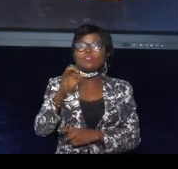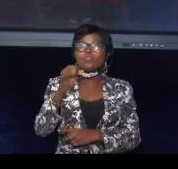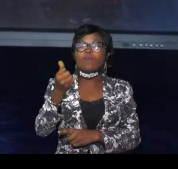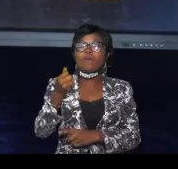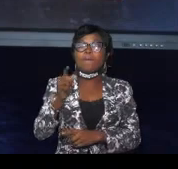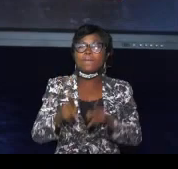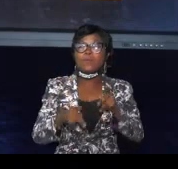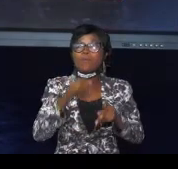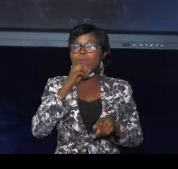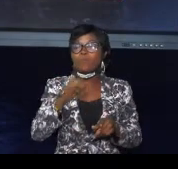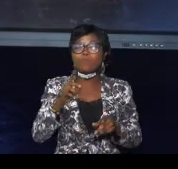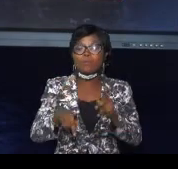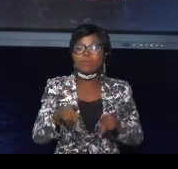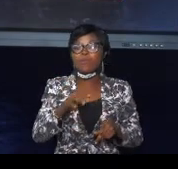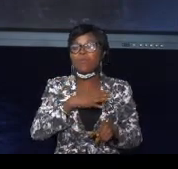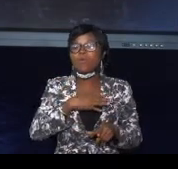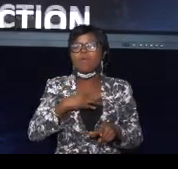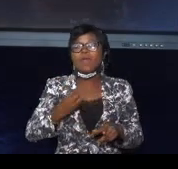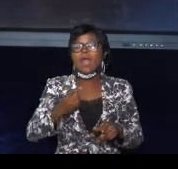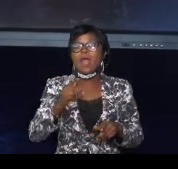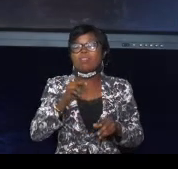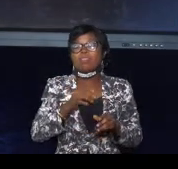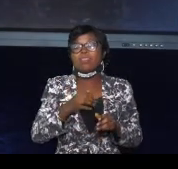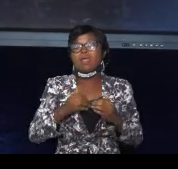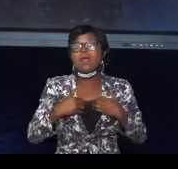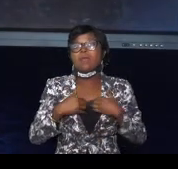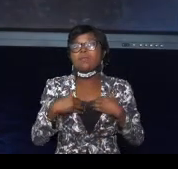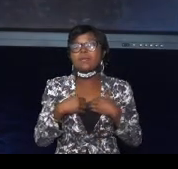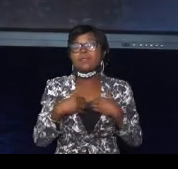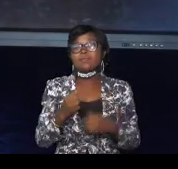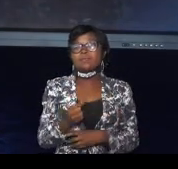things, and animals. Let's move on.